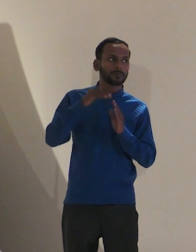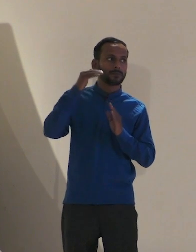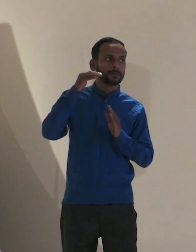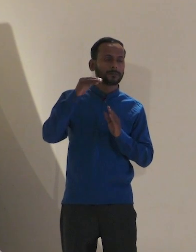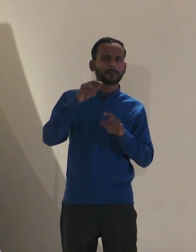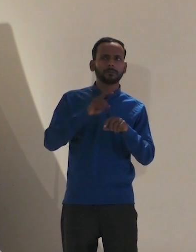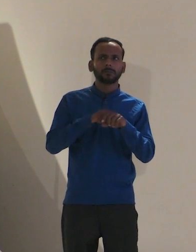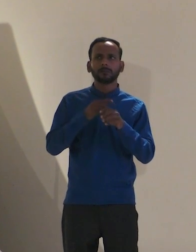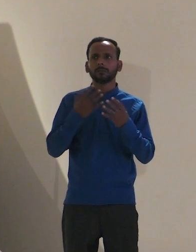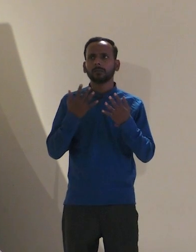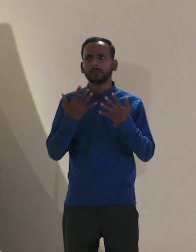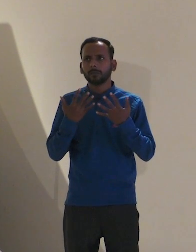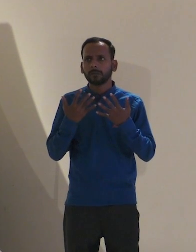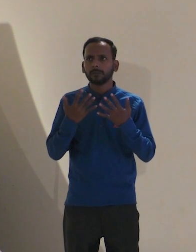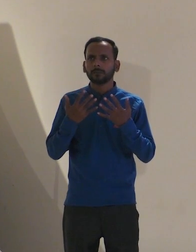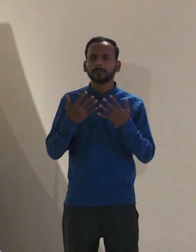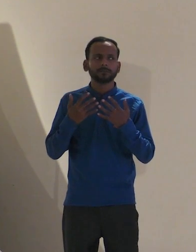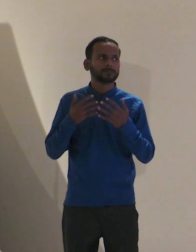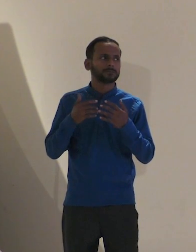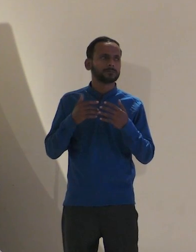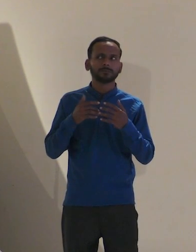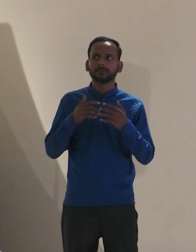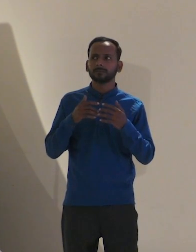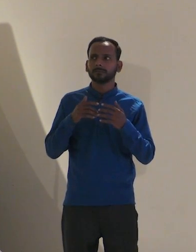minutes. Yeah? Okay.